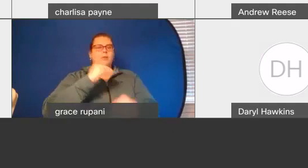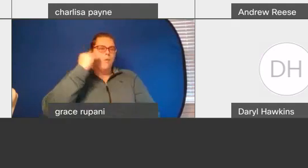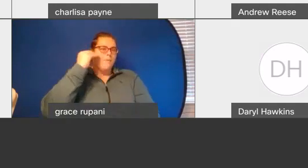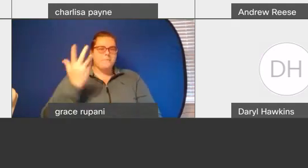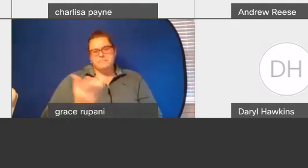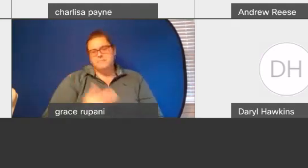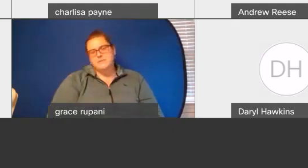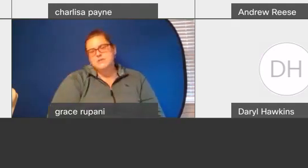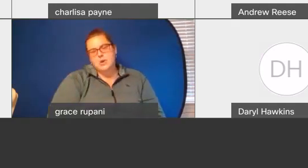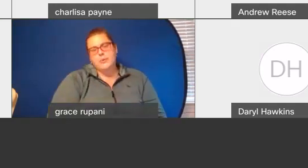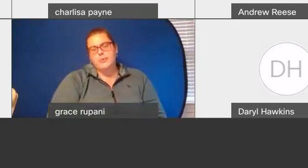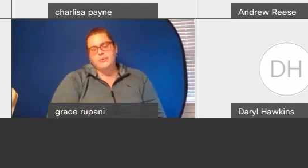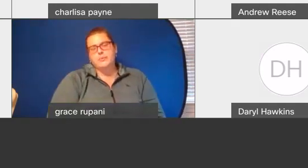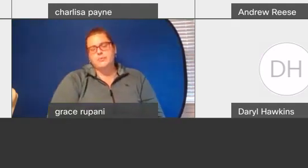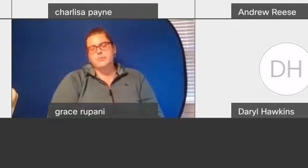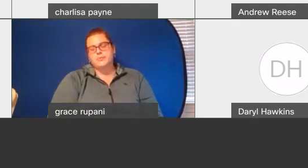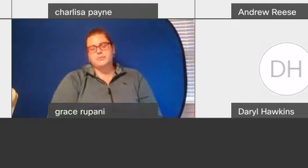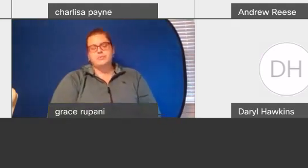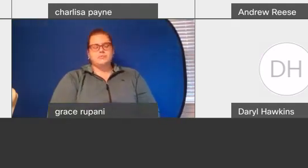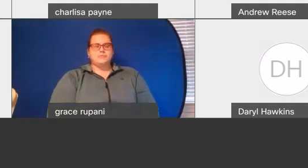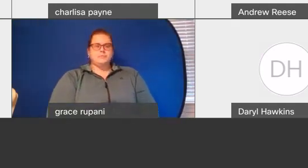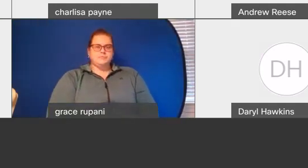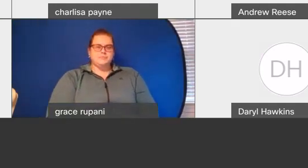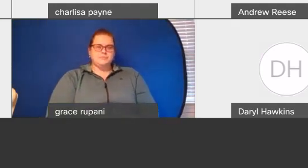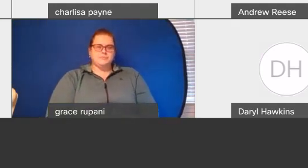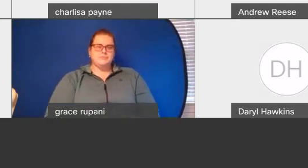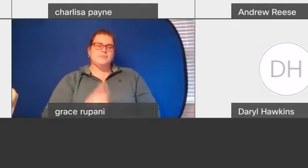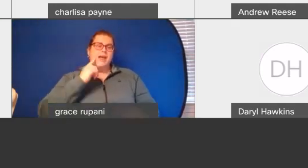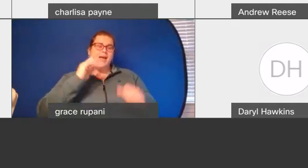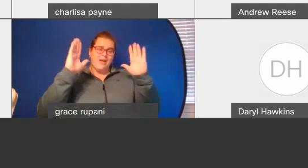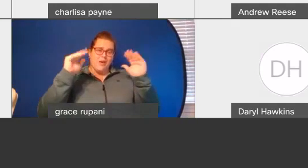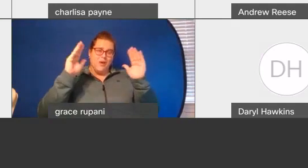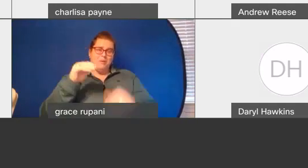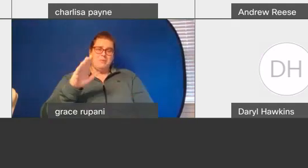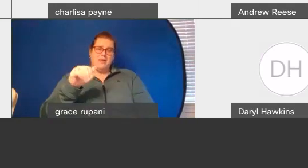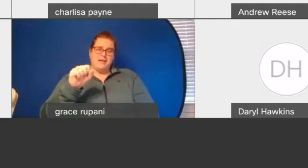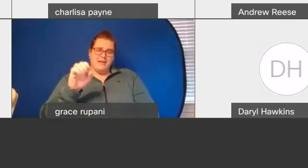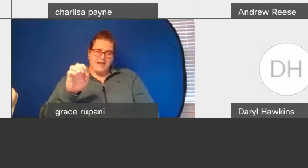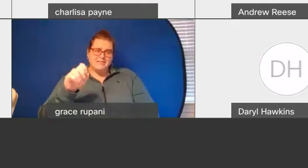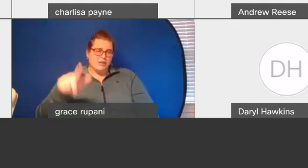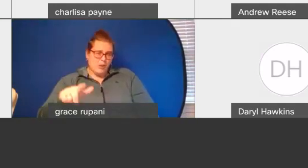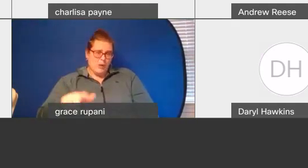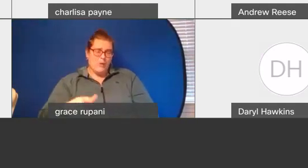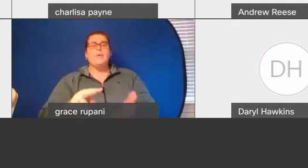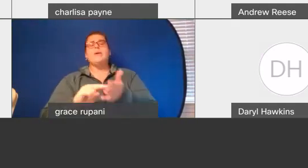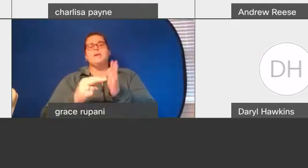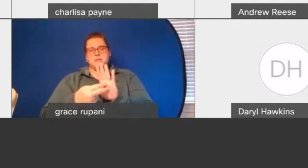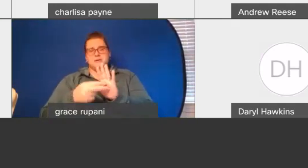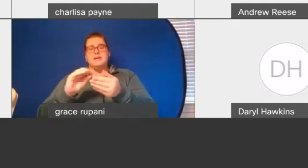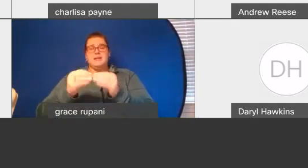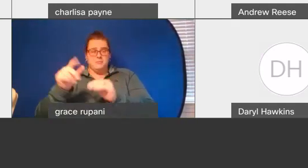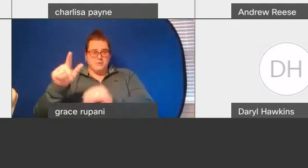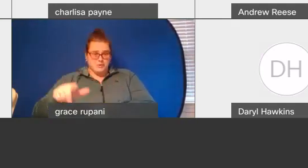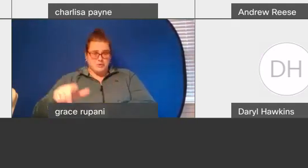like to hope that that the cases being low is part of the, is one due in fact